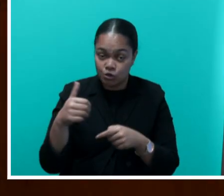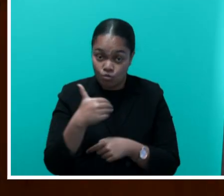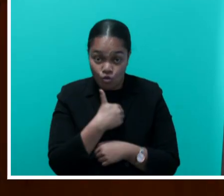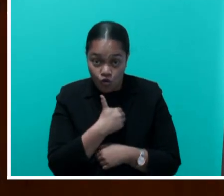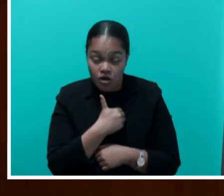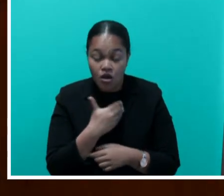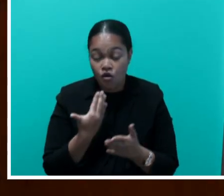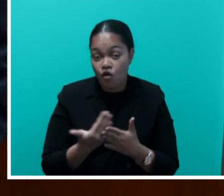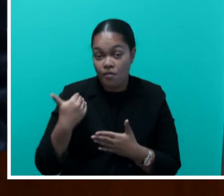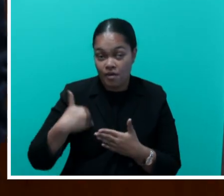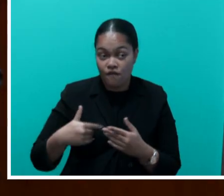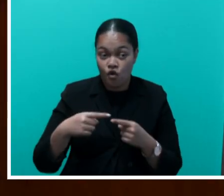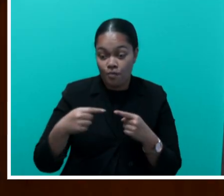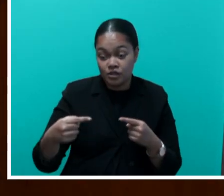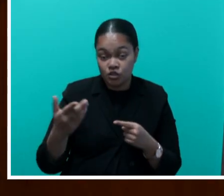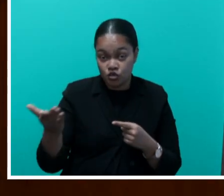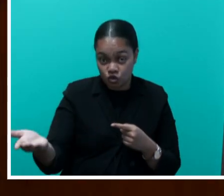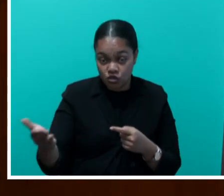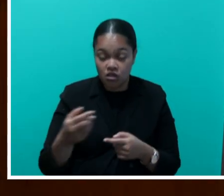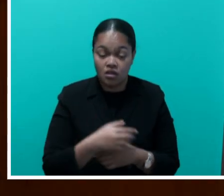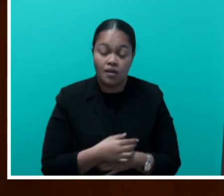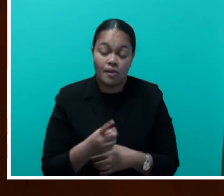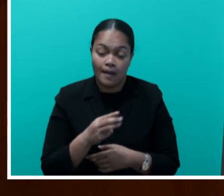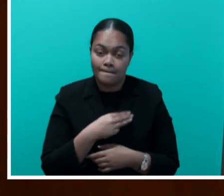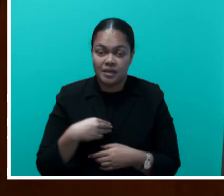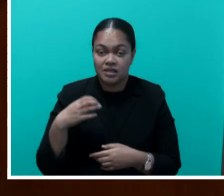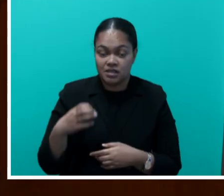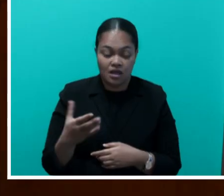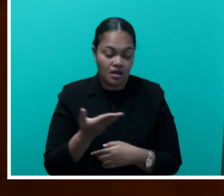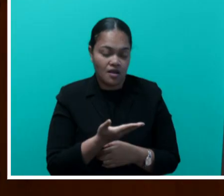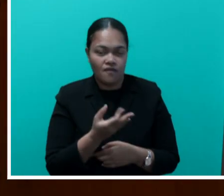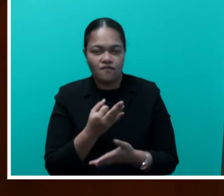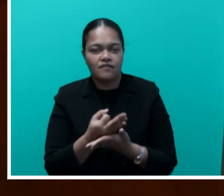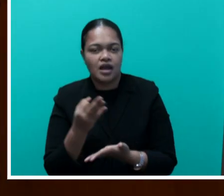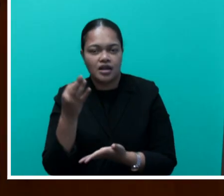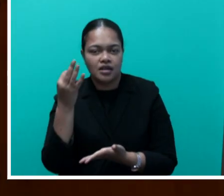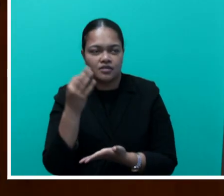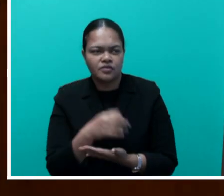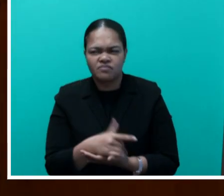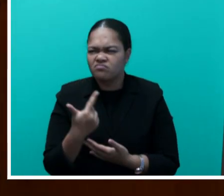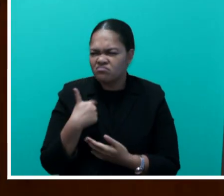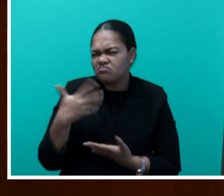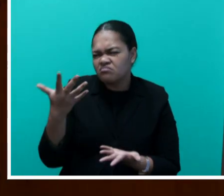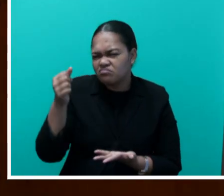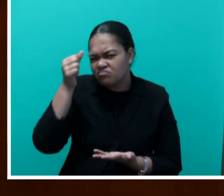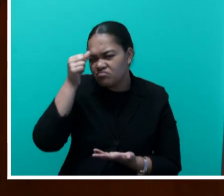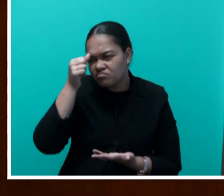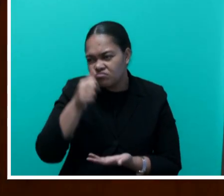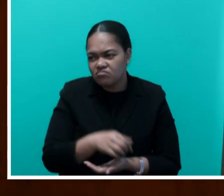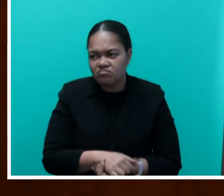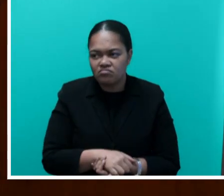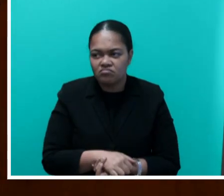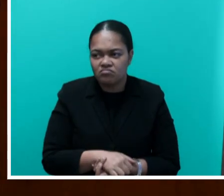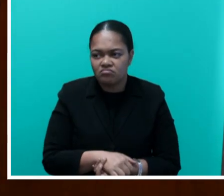of the Opposition as the Shadow Minister for Finance. I believe, Mr. Speaker, sir, that the